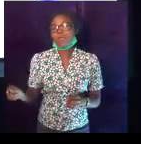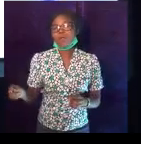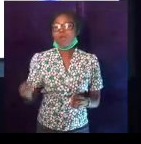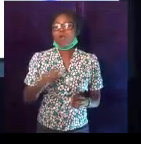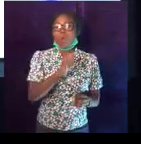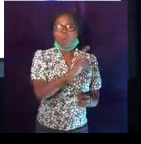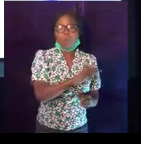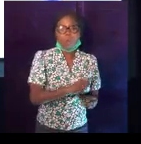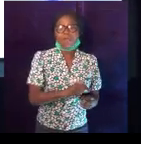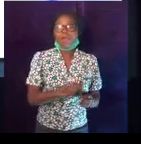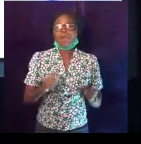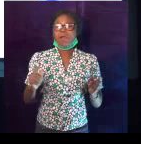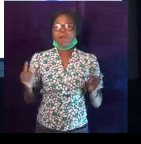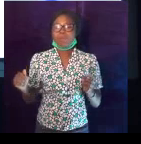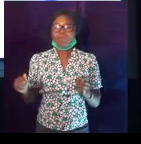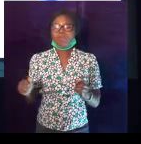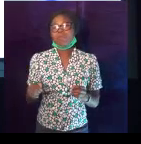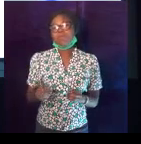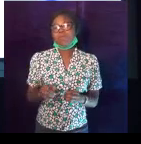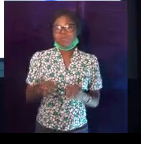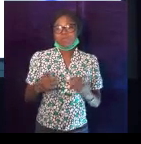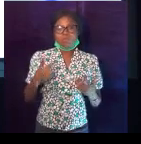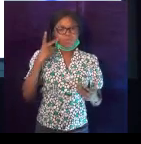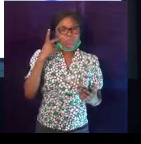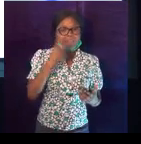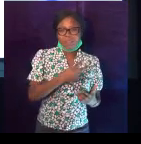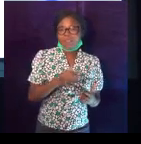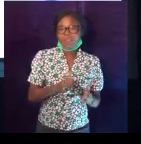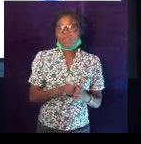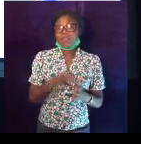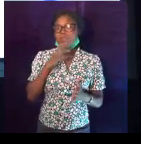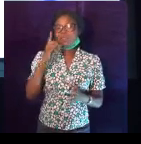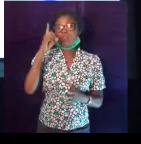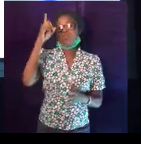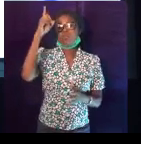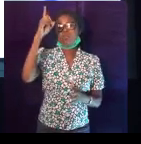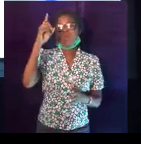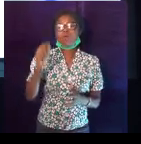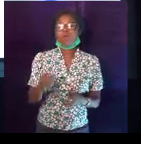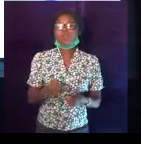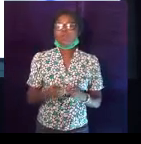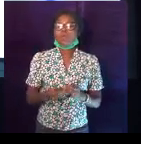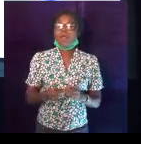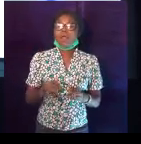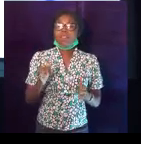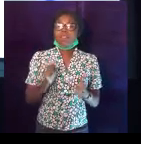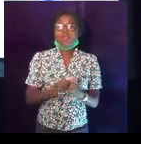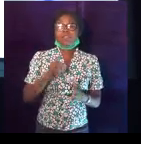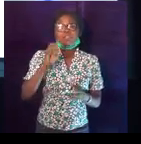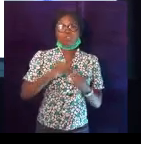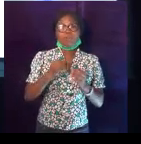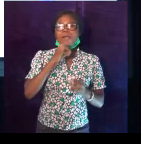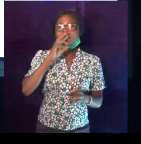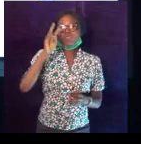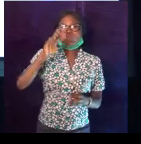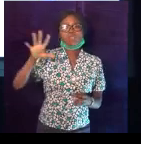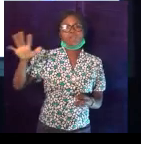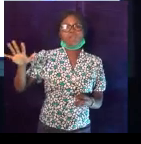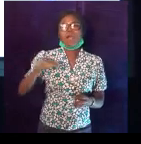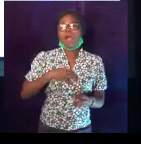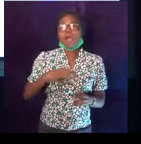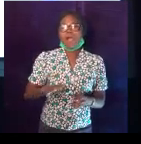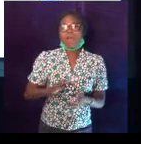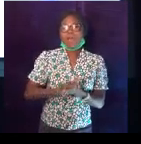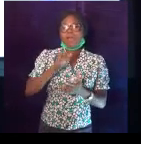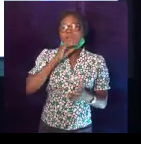1 there, 1 here, 1 there. Obviously, the median stands out. It's just one number, and that median is 25.